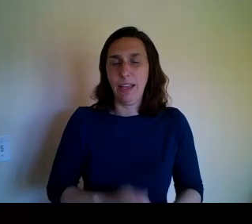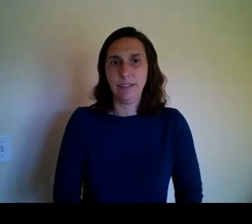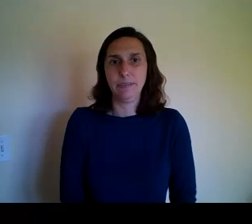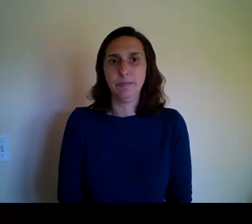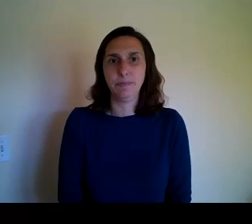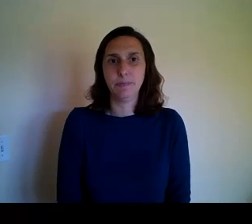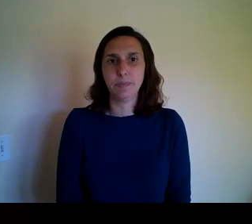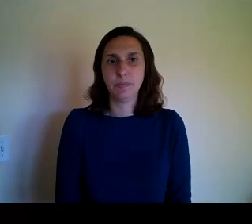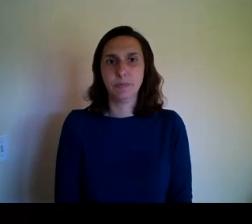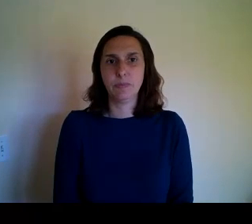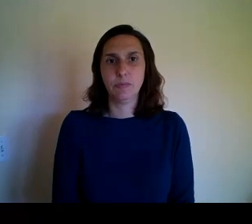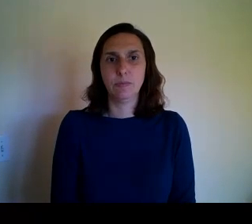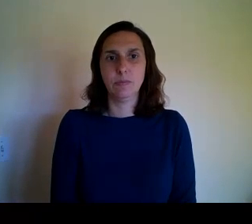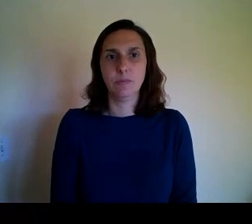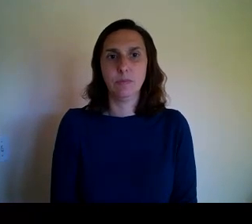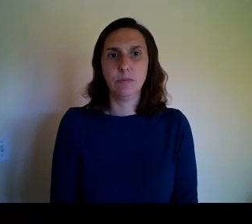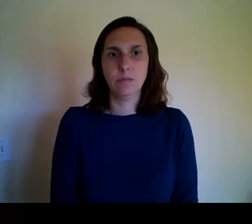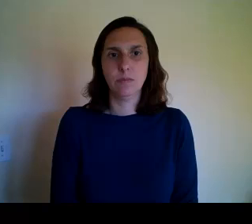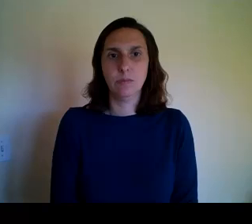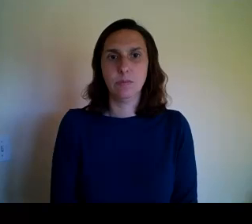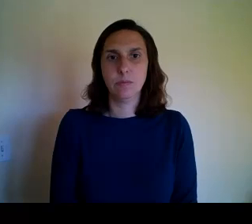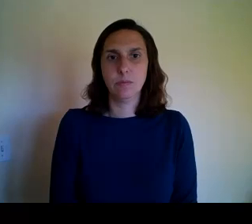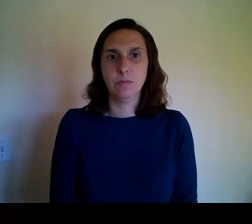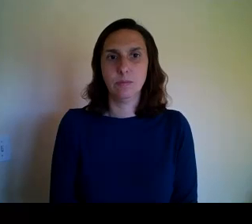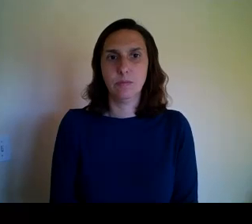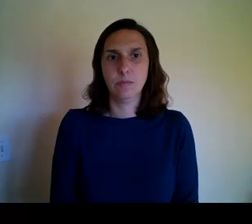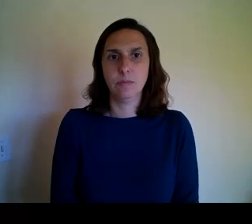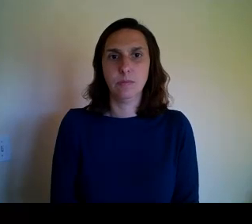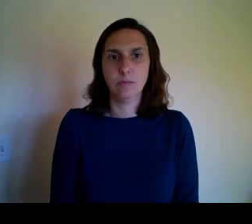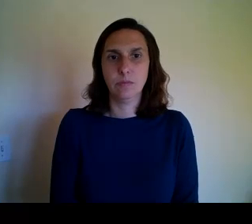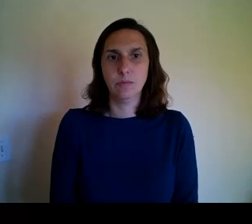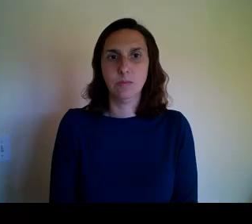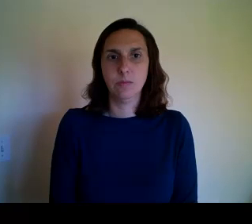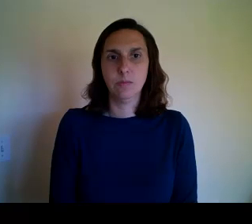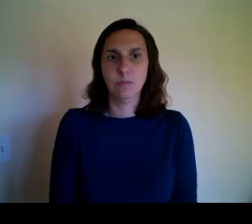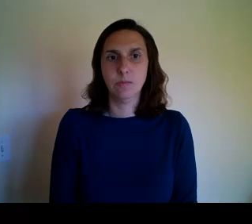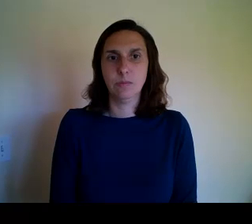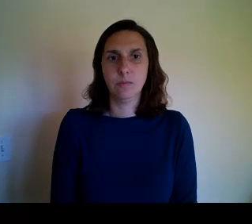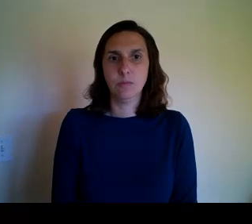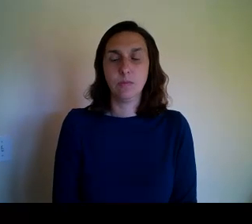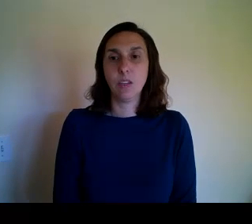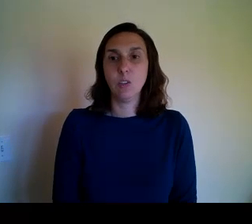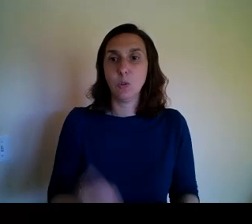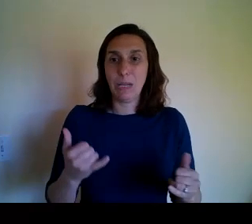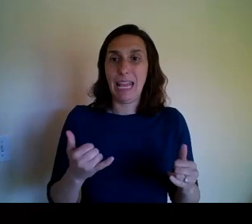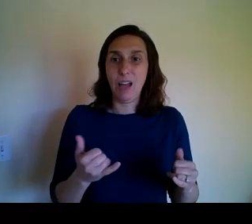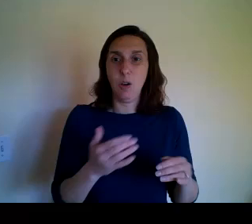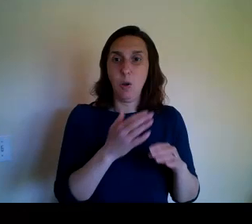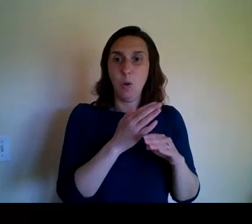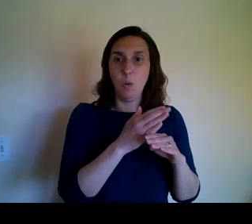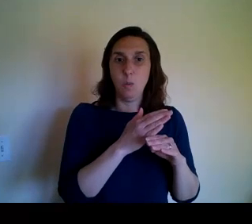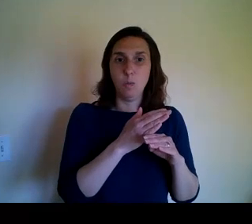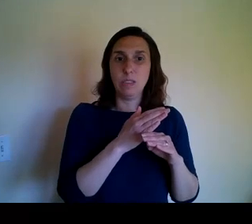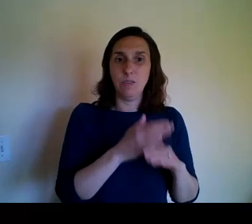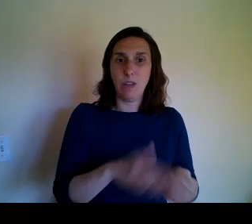has our variable in the power, and that multiplication rule will let us pull it down. Well, now I'll divide both sides by the natural log of